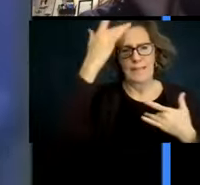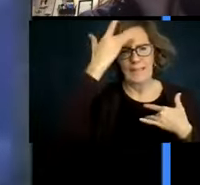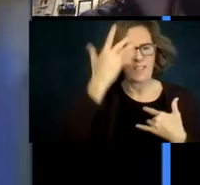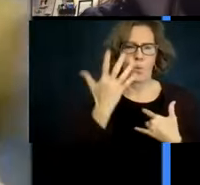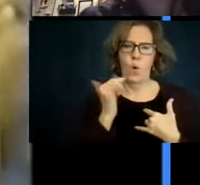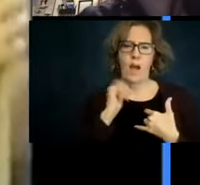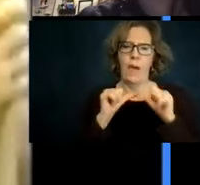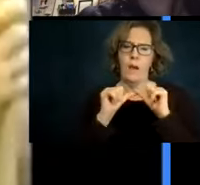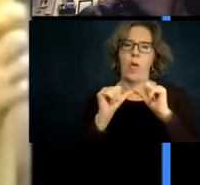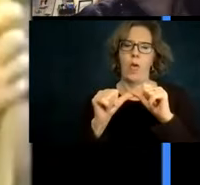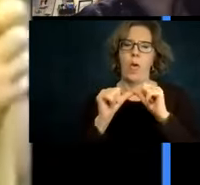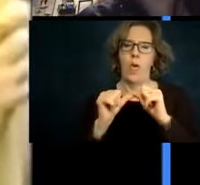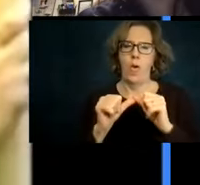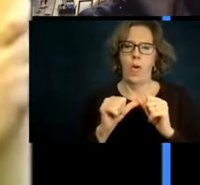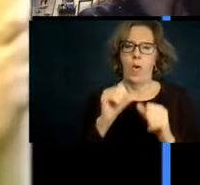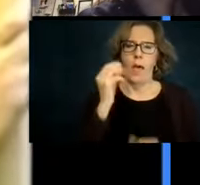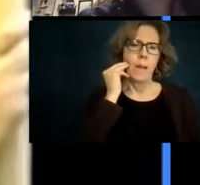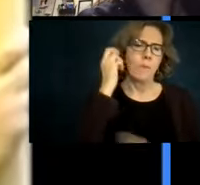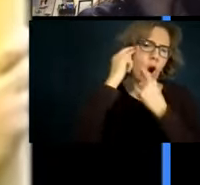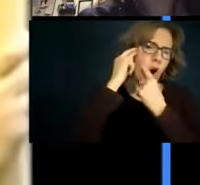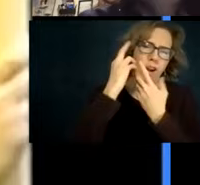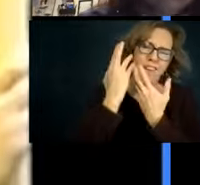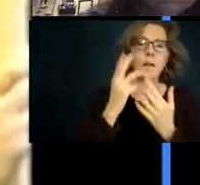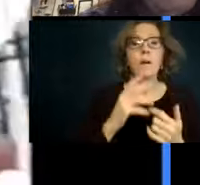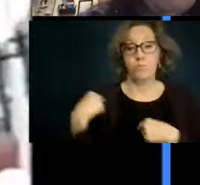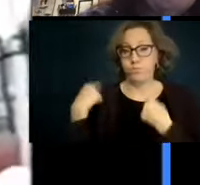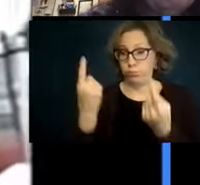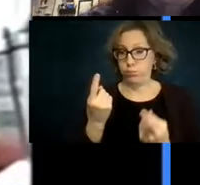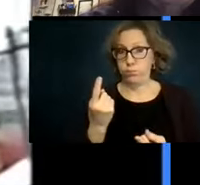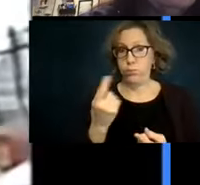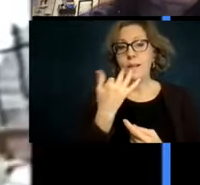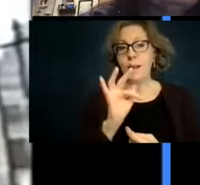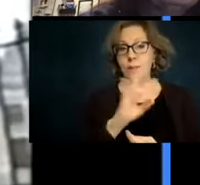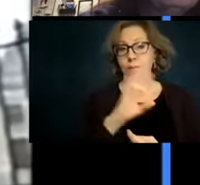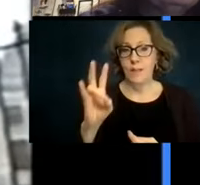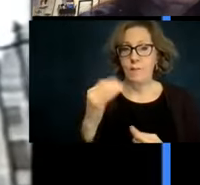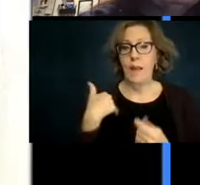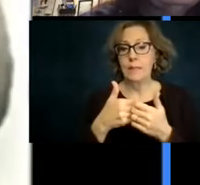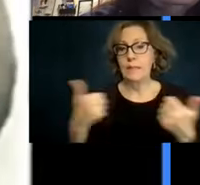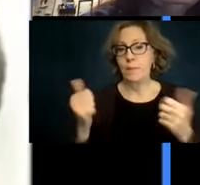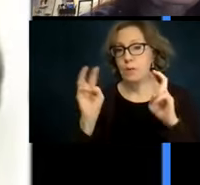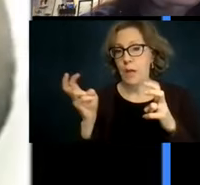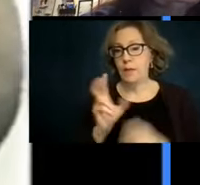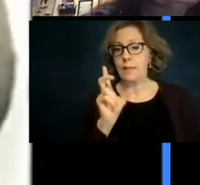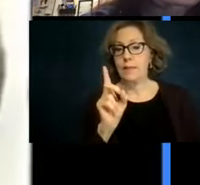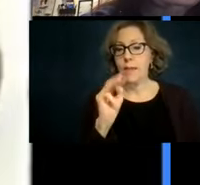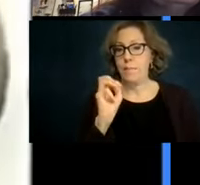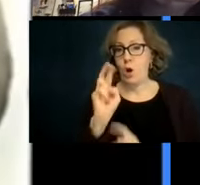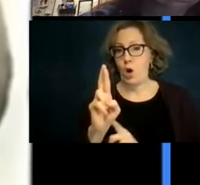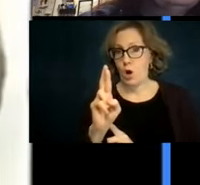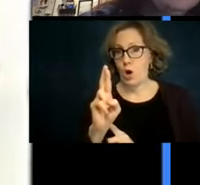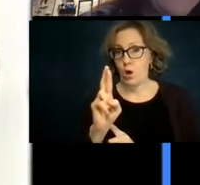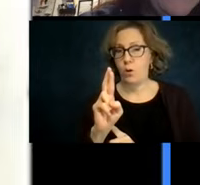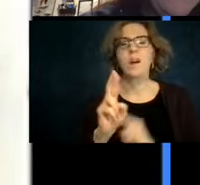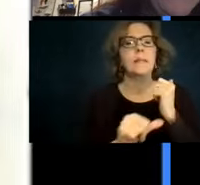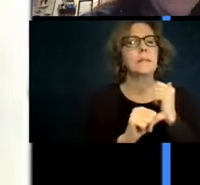Since 1987, DMR has had its own title to separate it from the Department of Mental Health. DMR Assistant Commissioner Larry